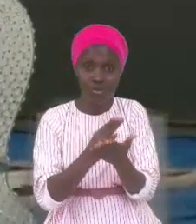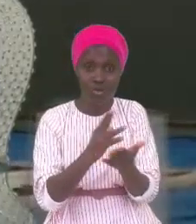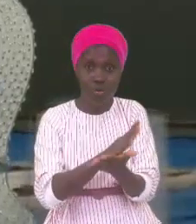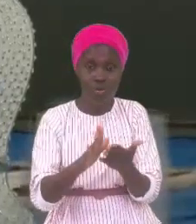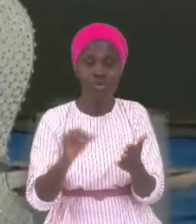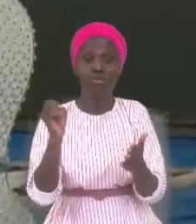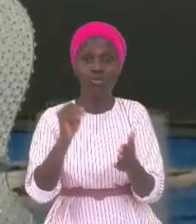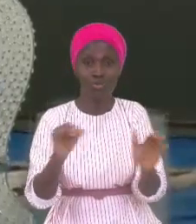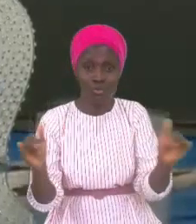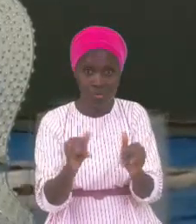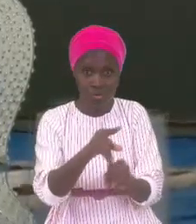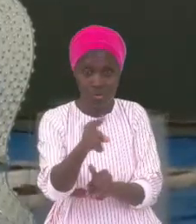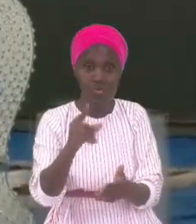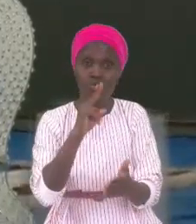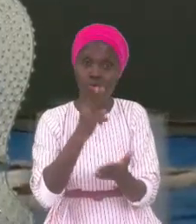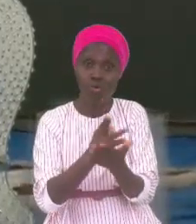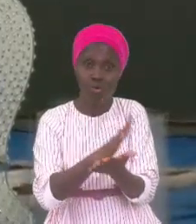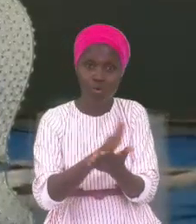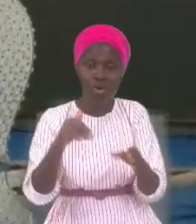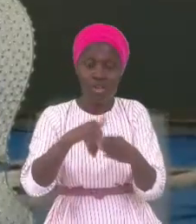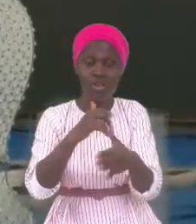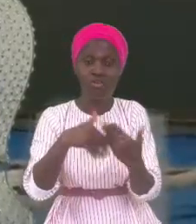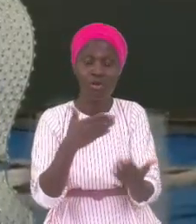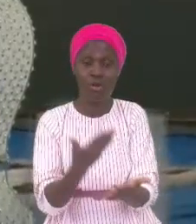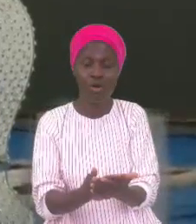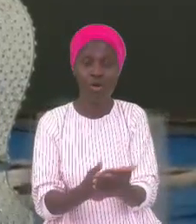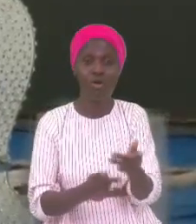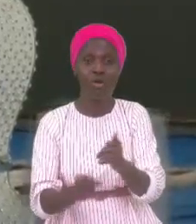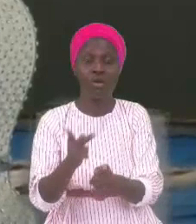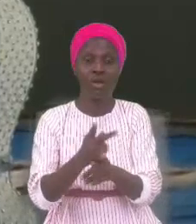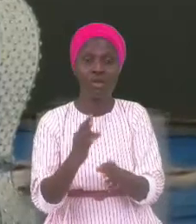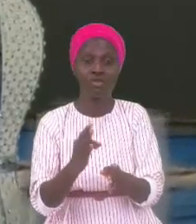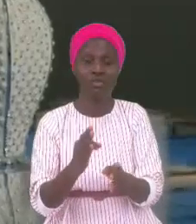manner of conversation. Verse 16 says,